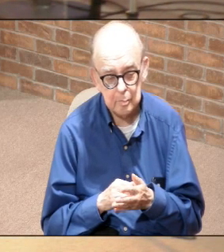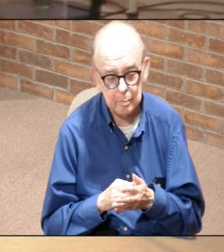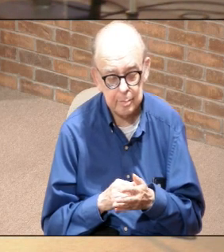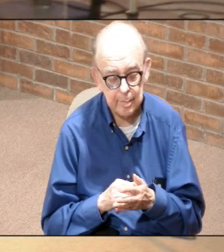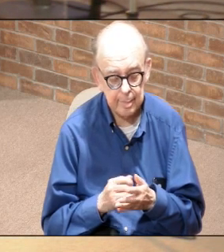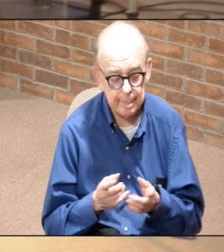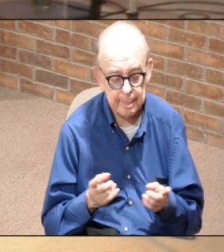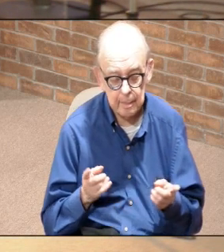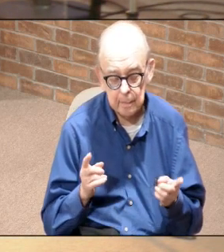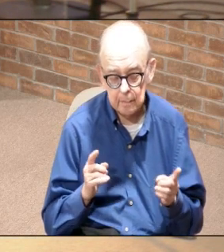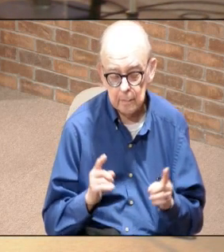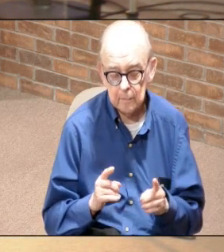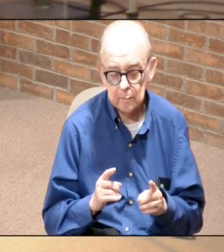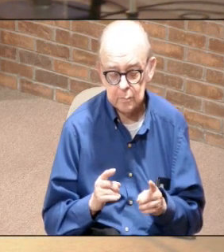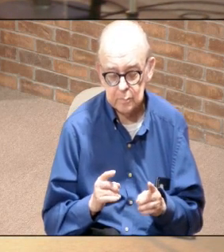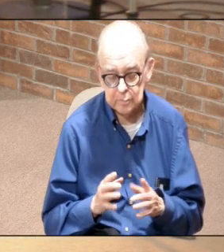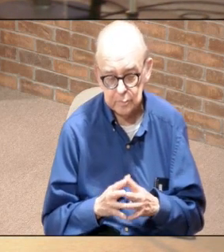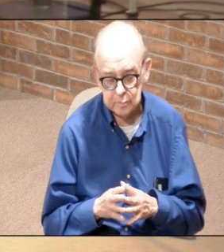when